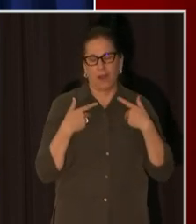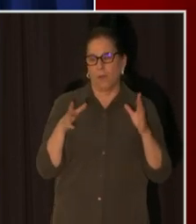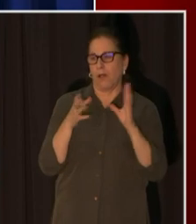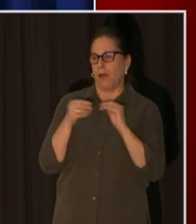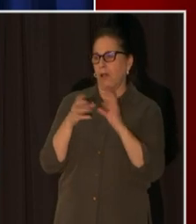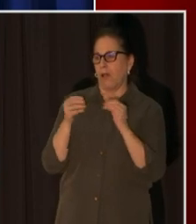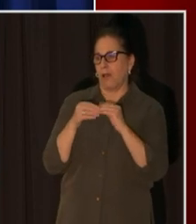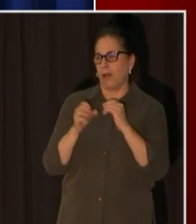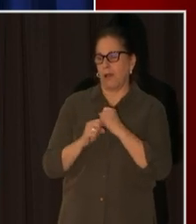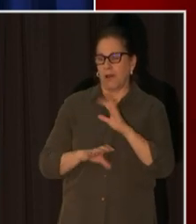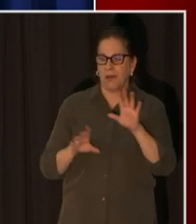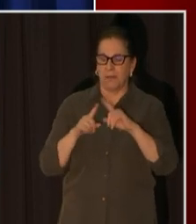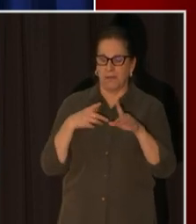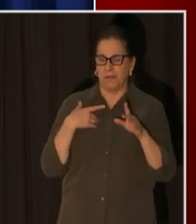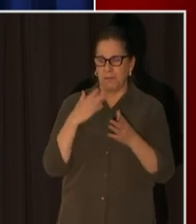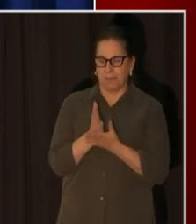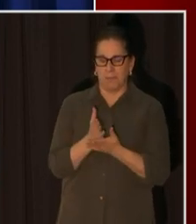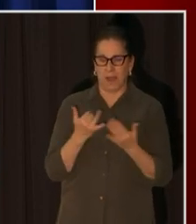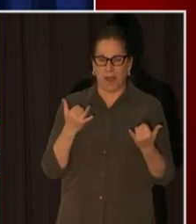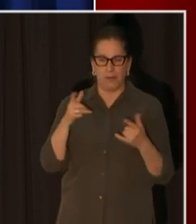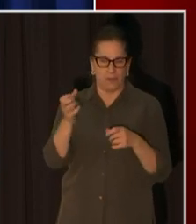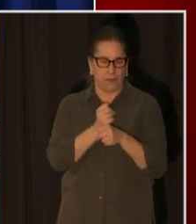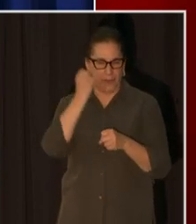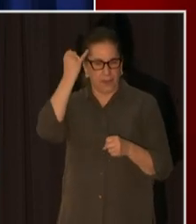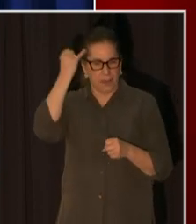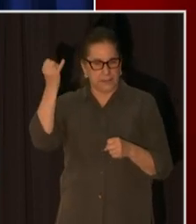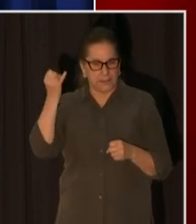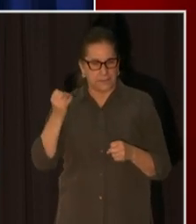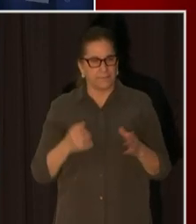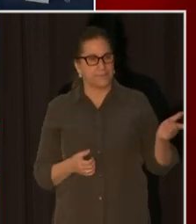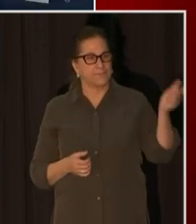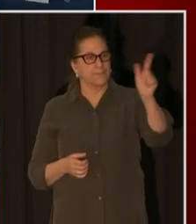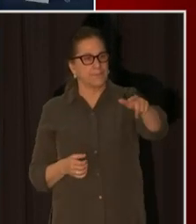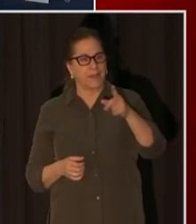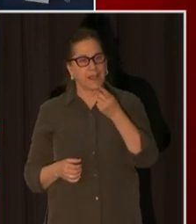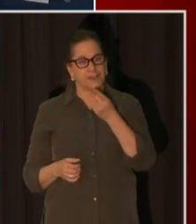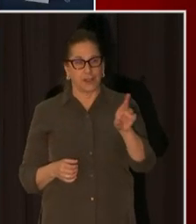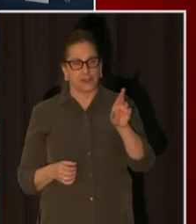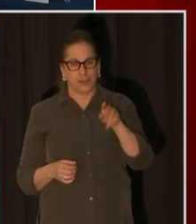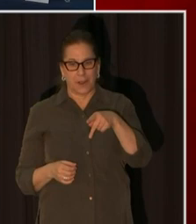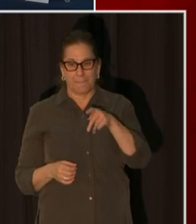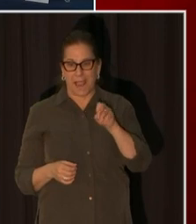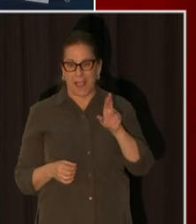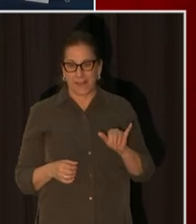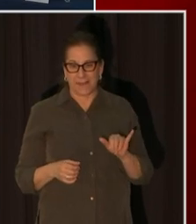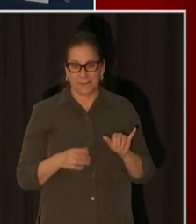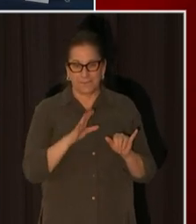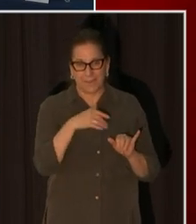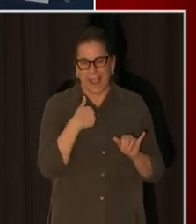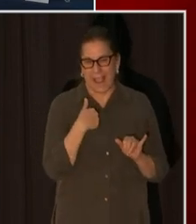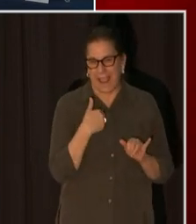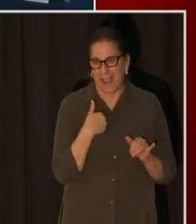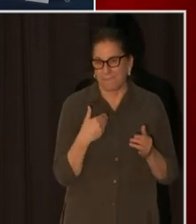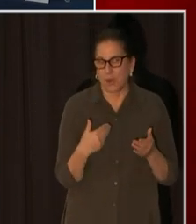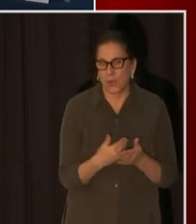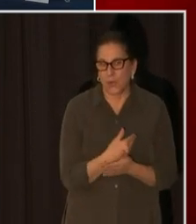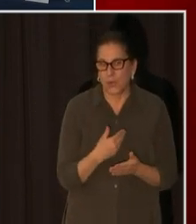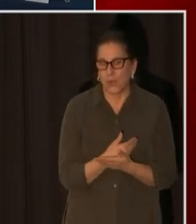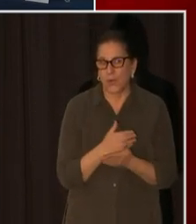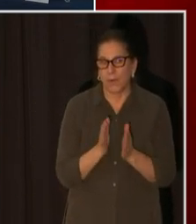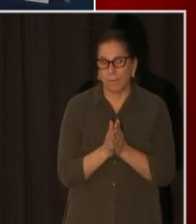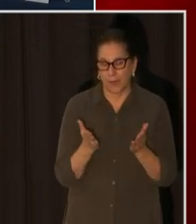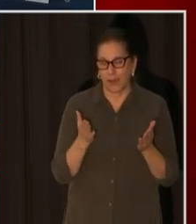your lenders, right? And you know, our guest had given, I don't know your statistics, right? But if we know that Black and